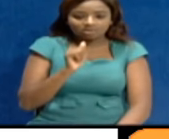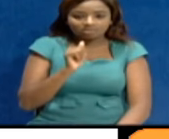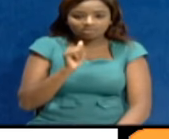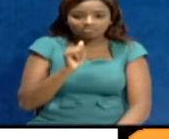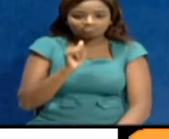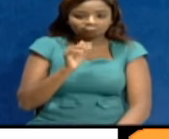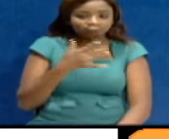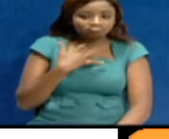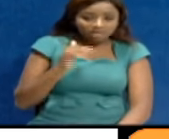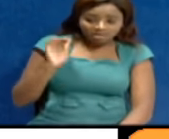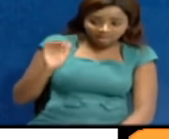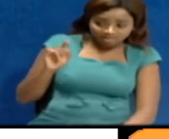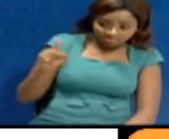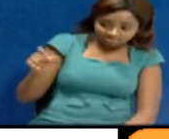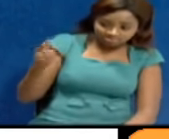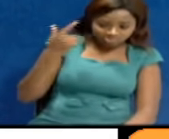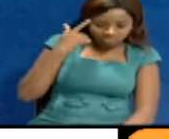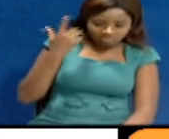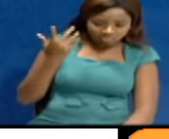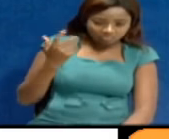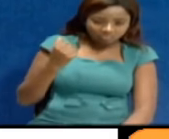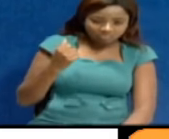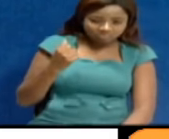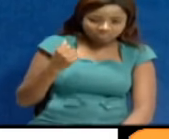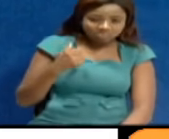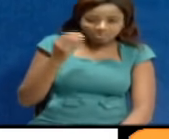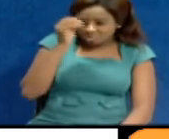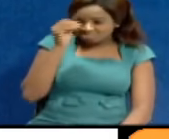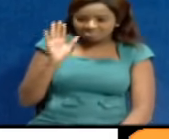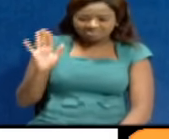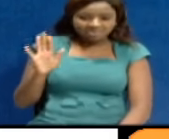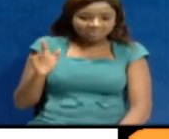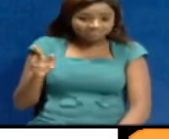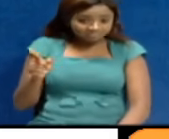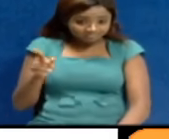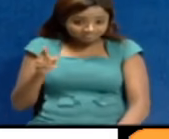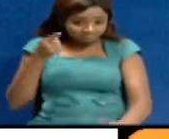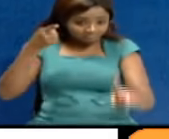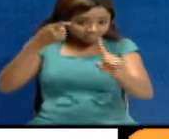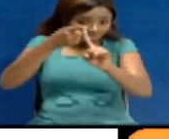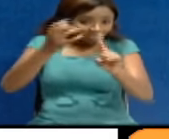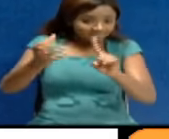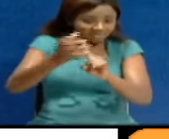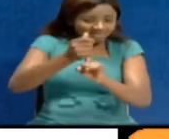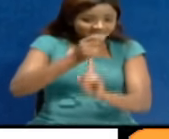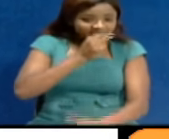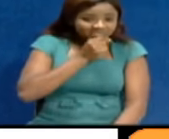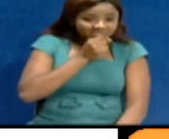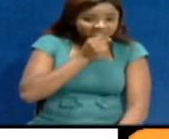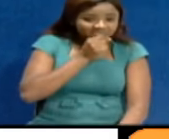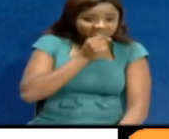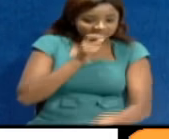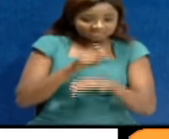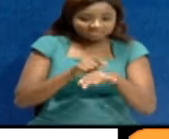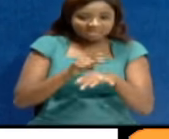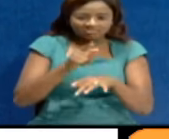And Okiya, I want to actually begin with you on this one and just get to hear from you on this. Did you achieve what you are looking for after